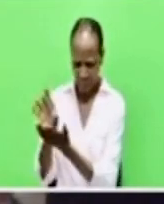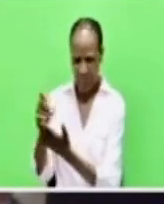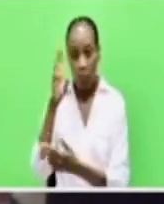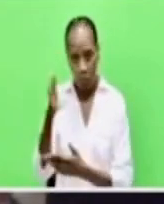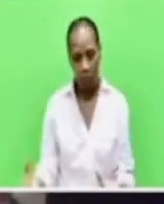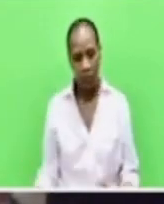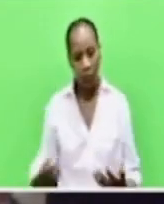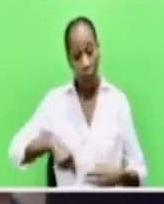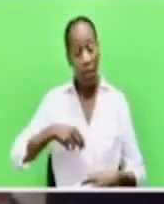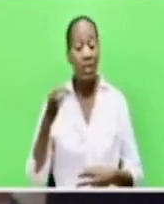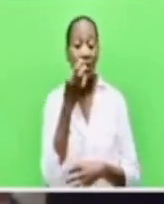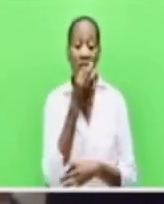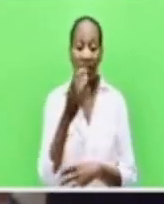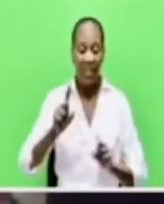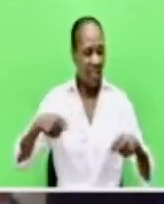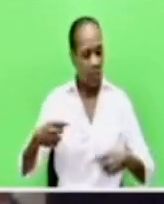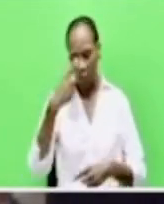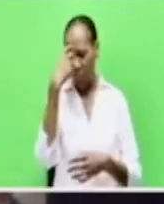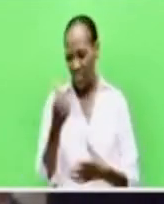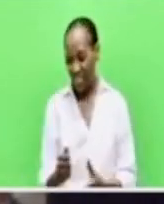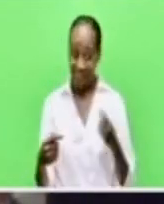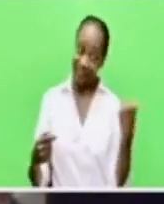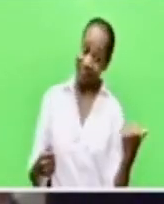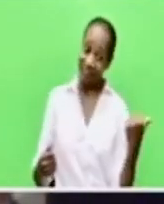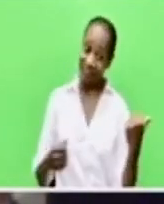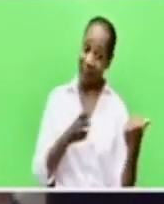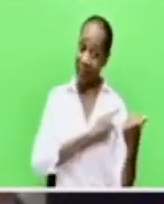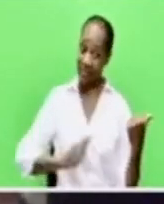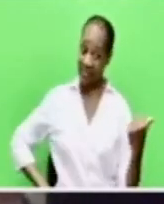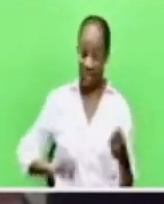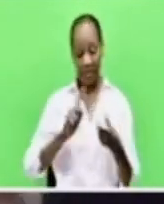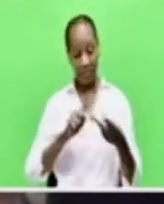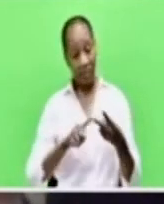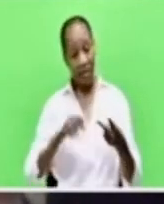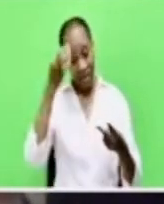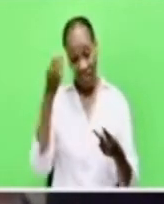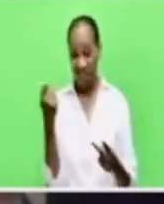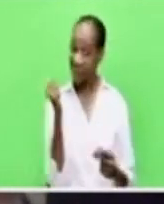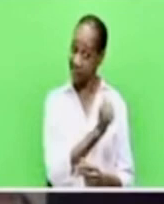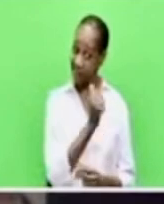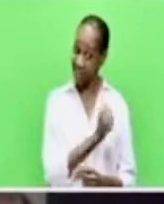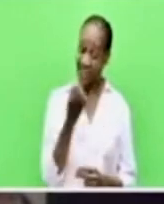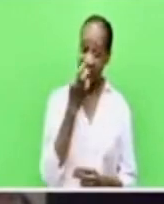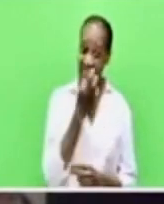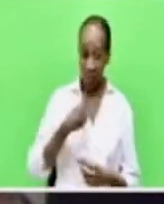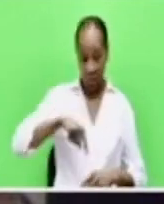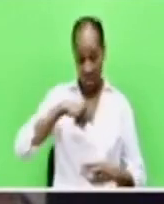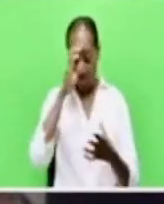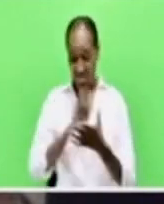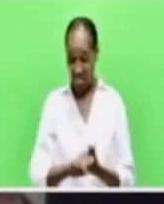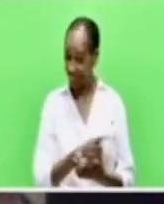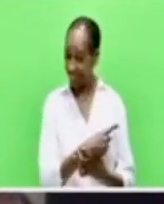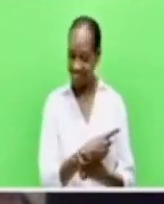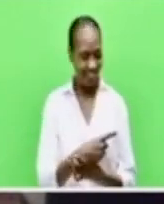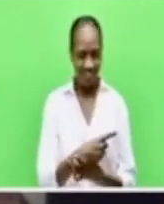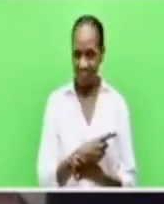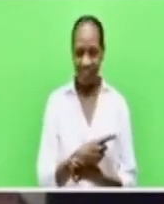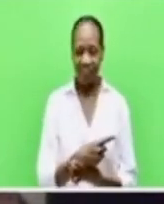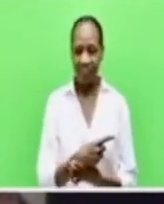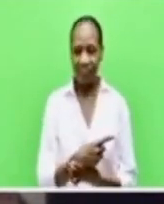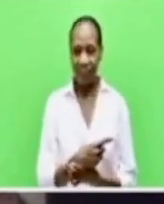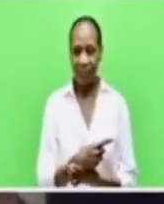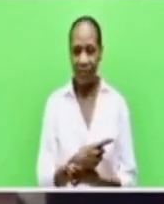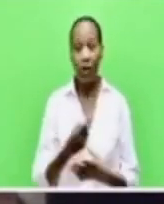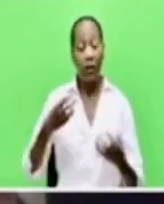shutdown because you cannot trust anything he and his government says. A majority of business remained closed,